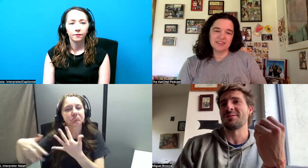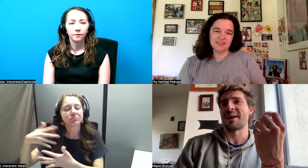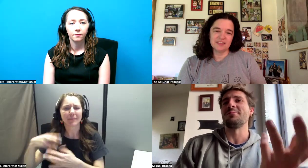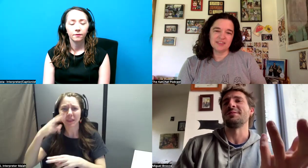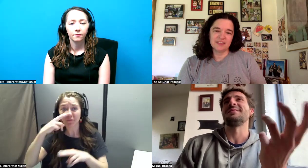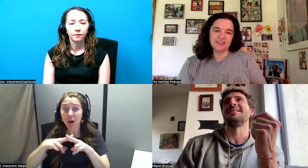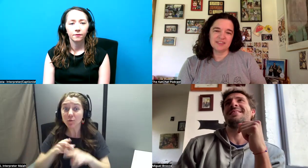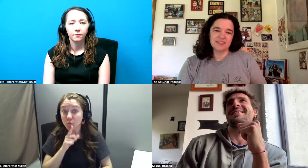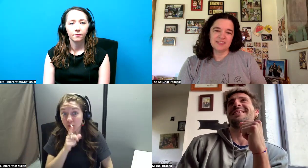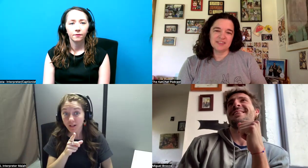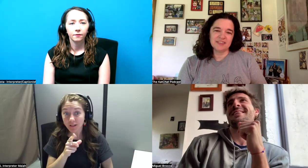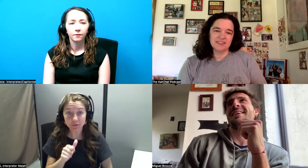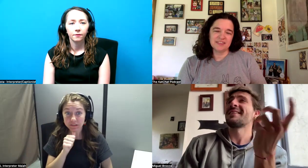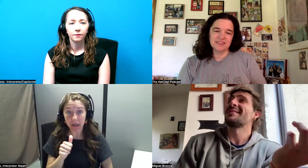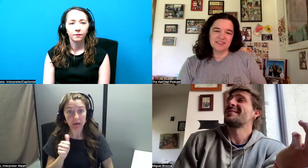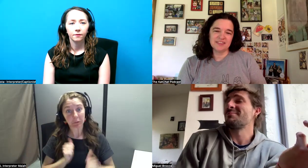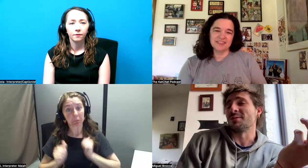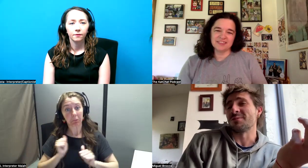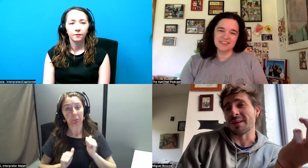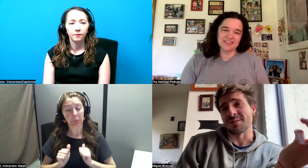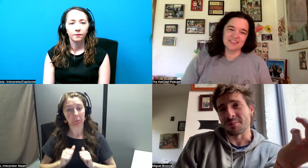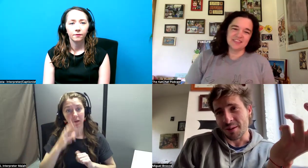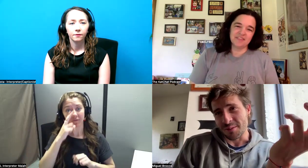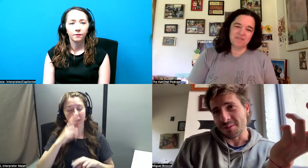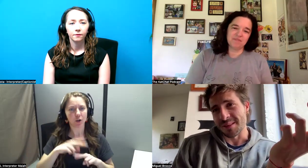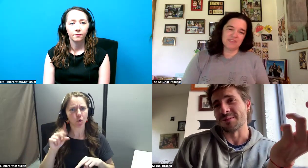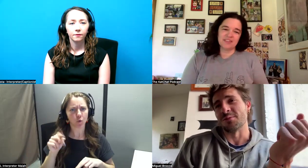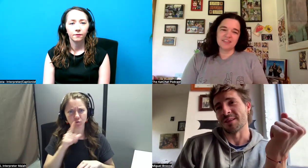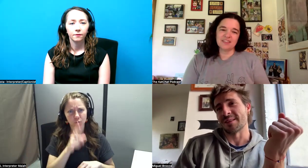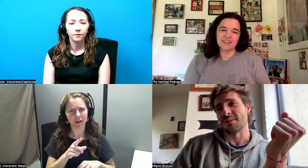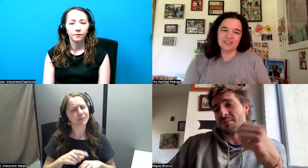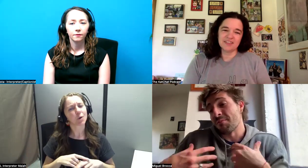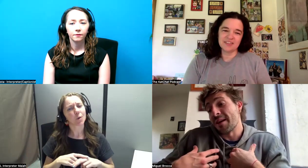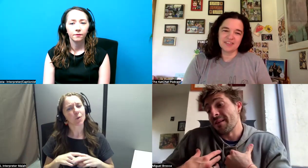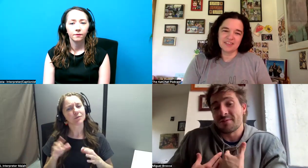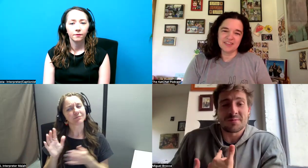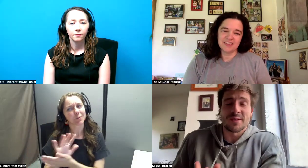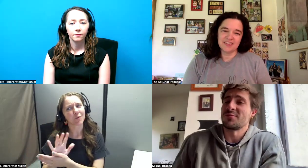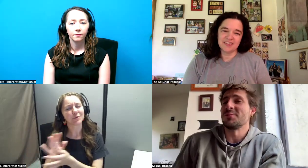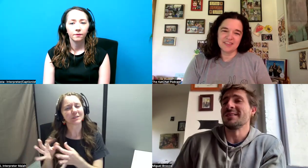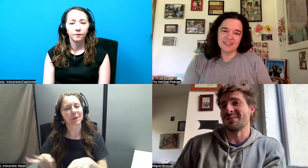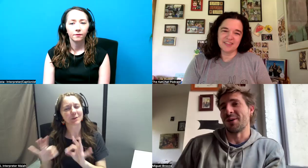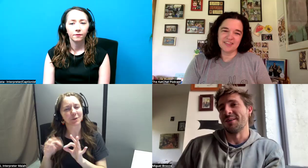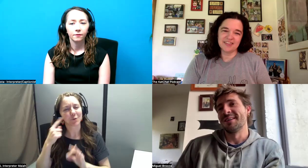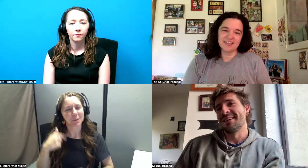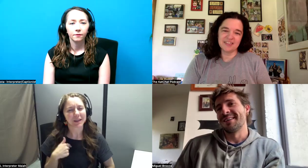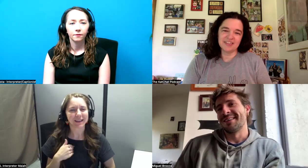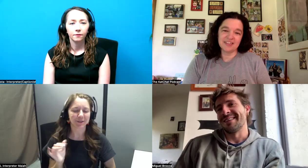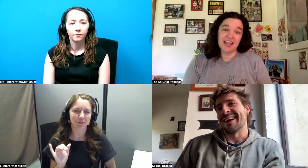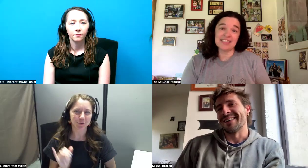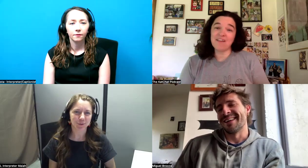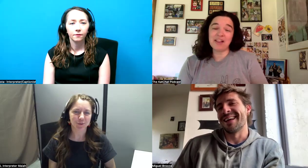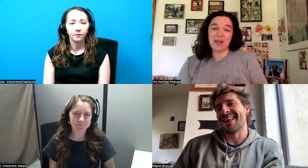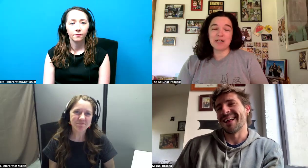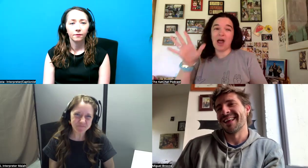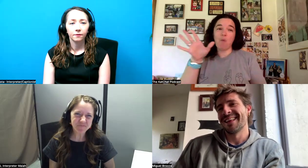you know. So that was I think that's what's special about this movie. That's what made it special for me as well.